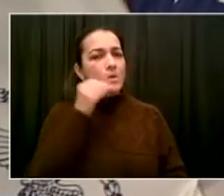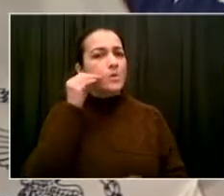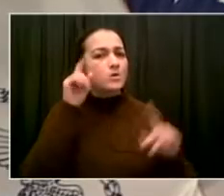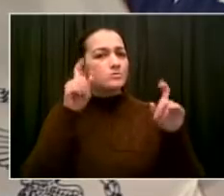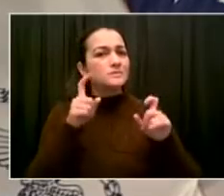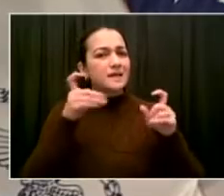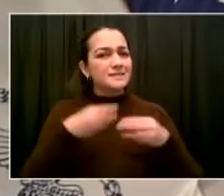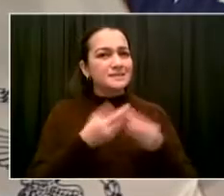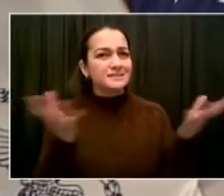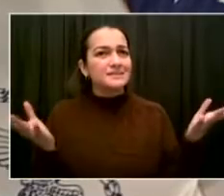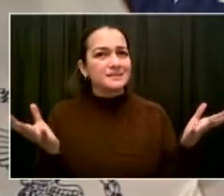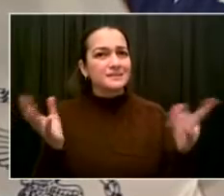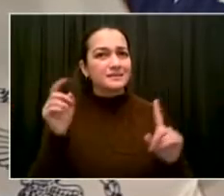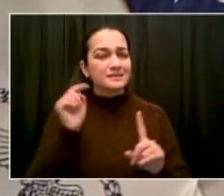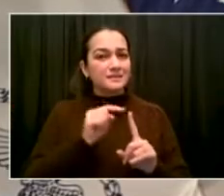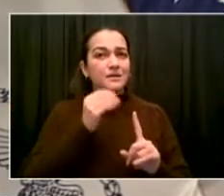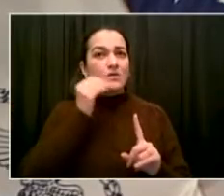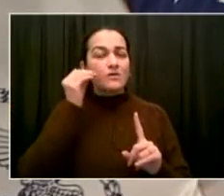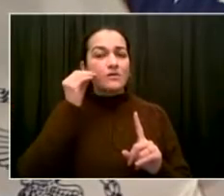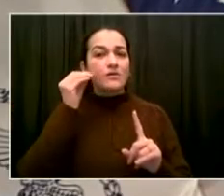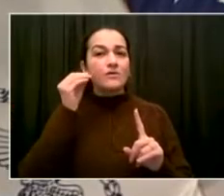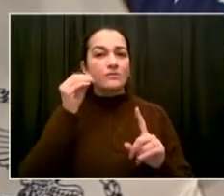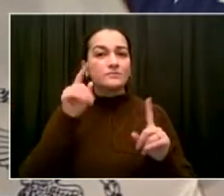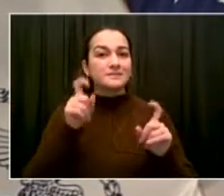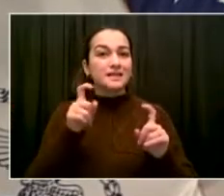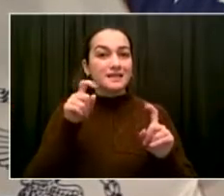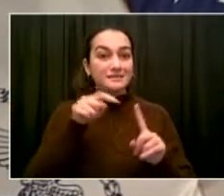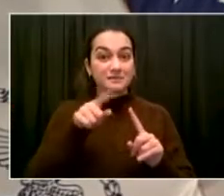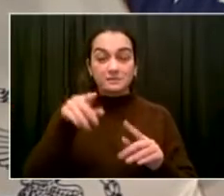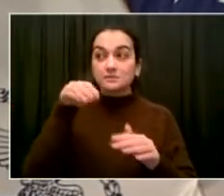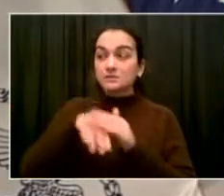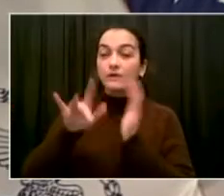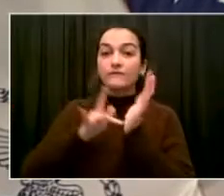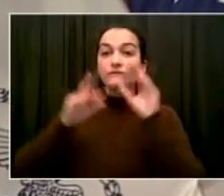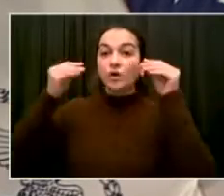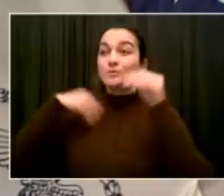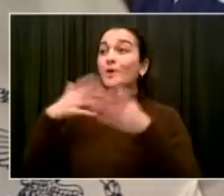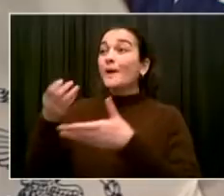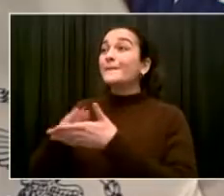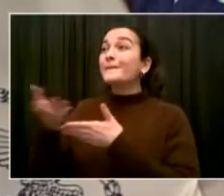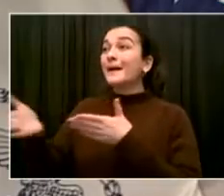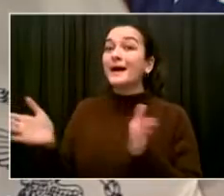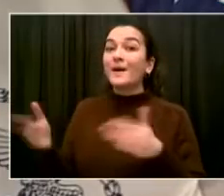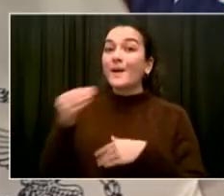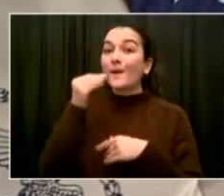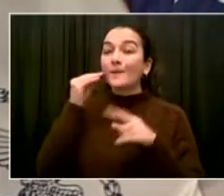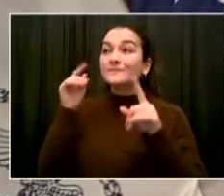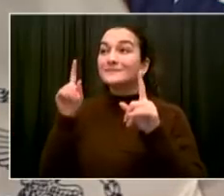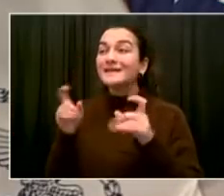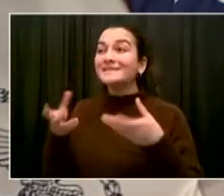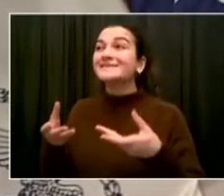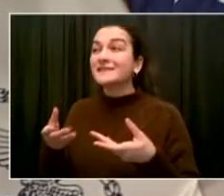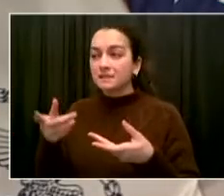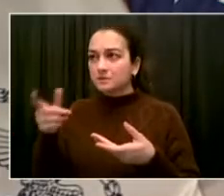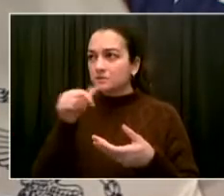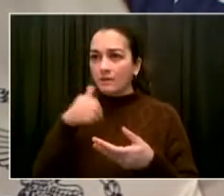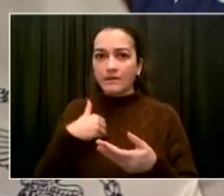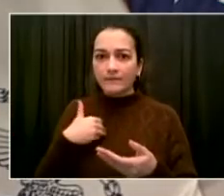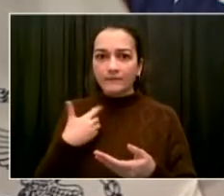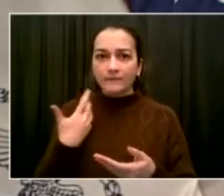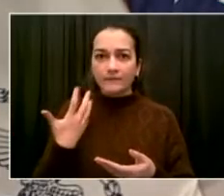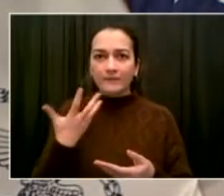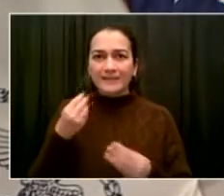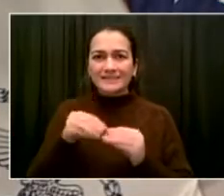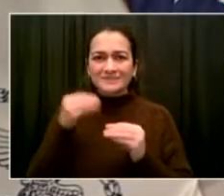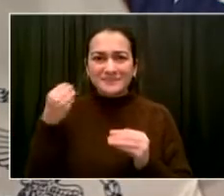sold out. Many of them are very expensive. What is the city doing to make sure that New Yorkers can have more access to these home